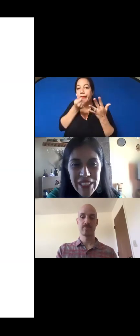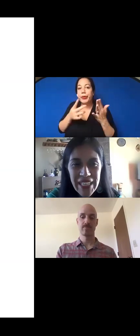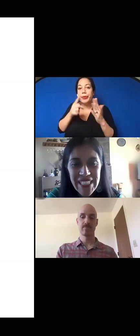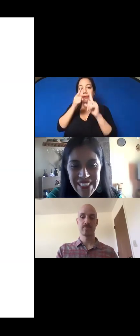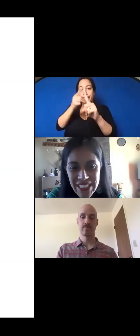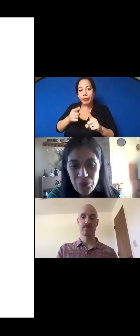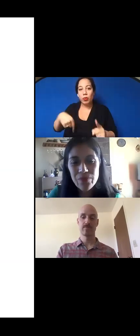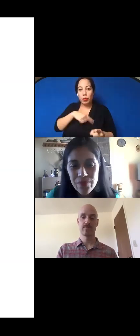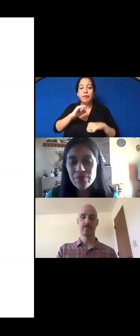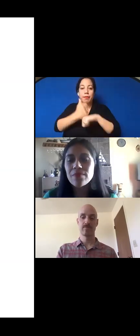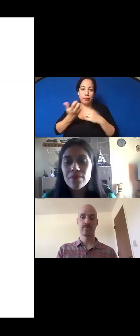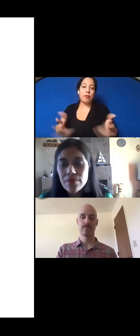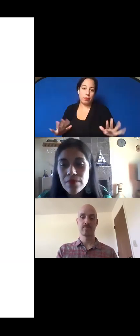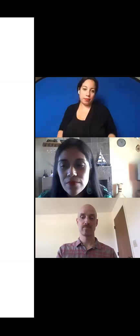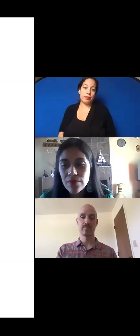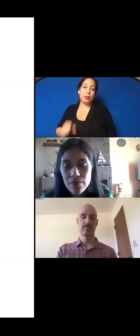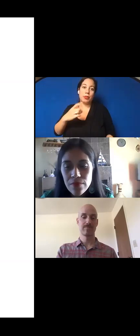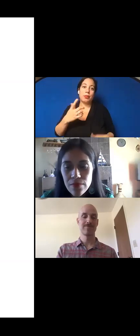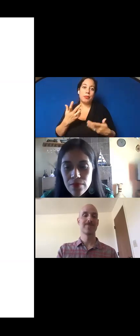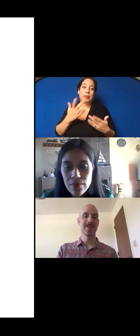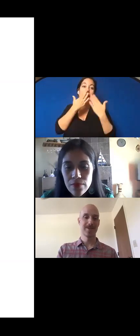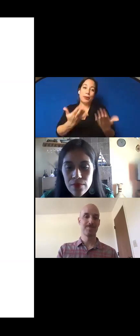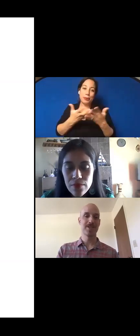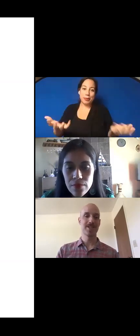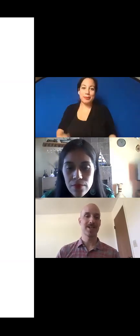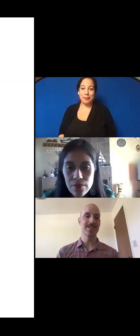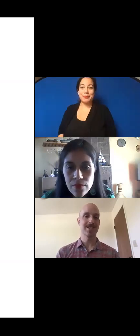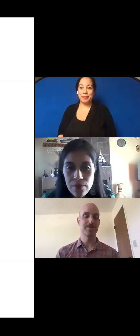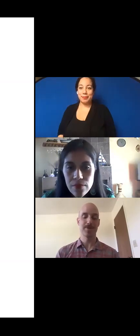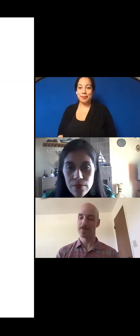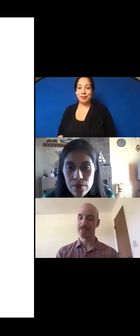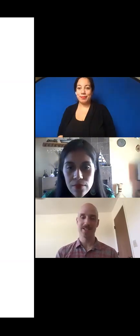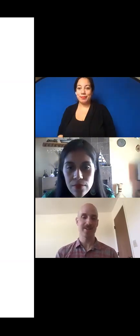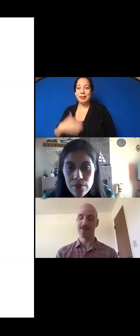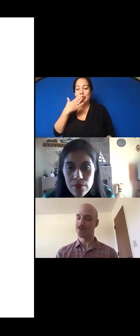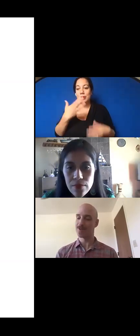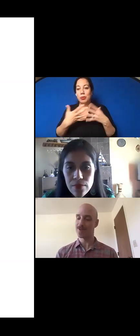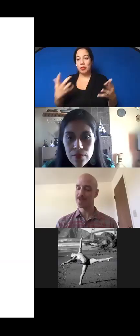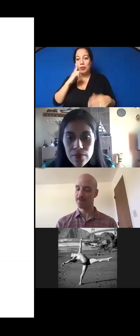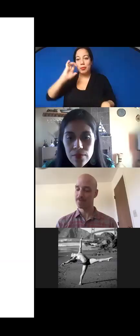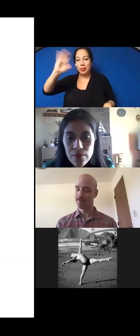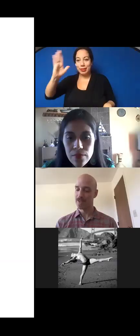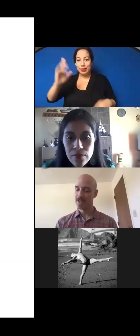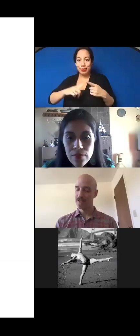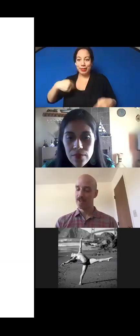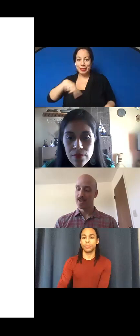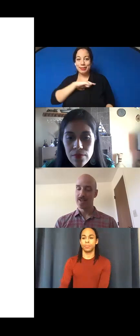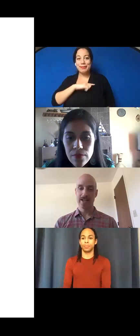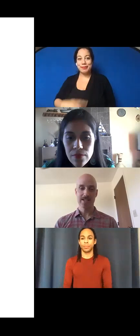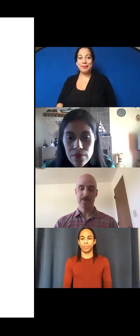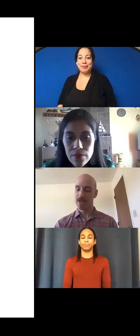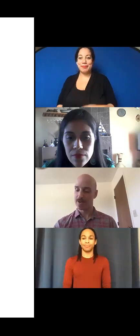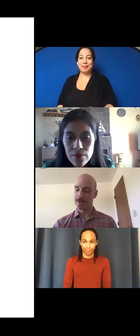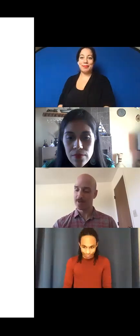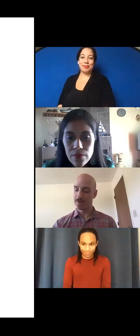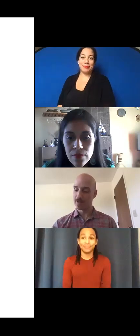These are some of the initiatives that we have. Thank you. Mil gracias por presentar a nosotros. The